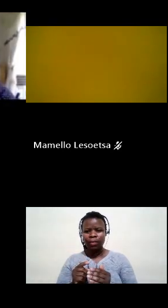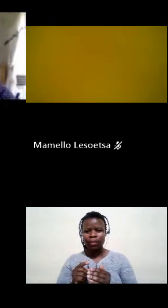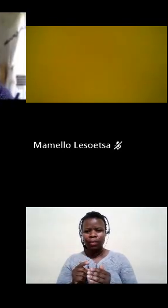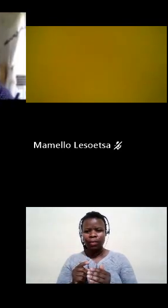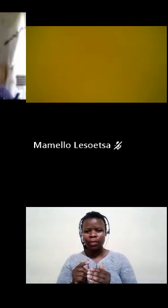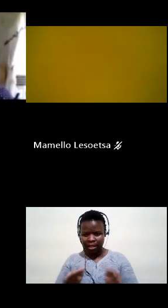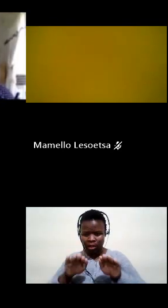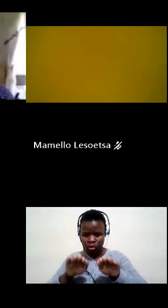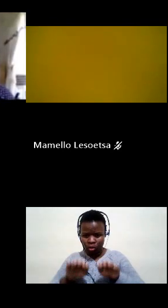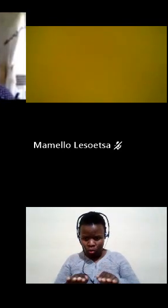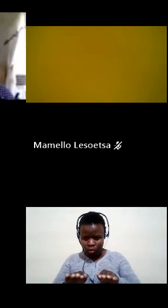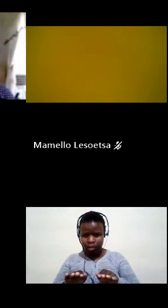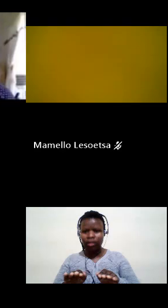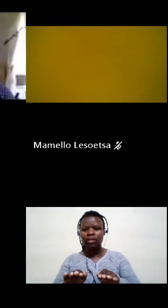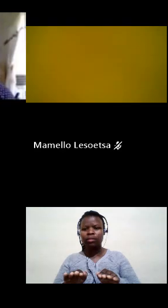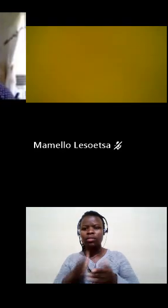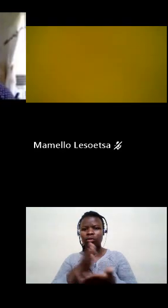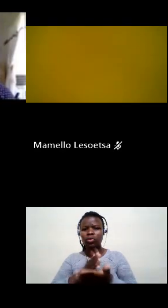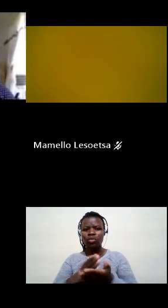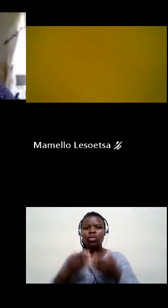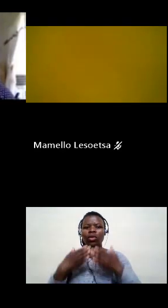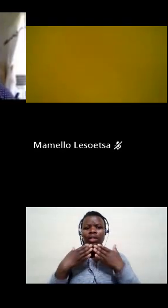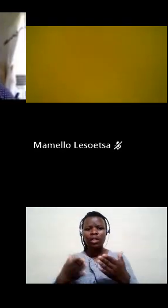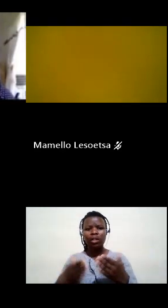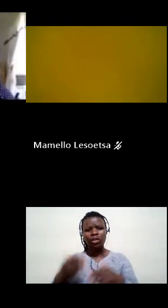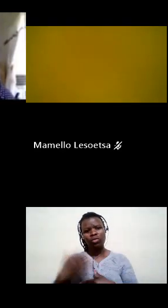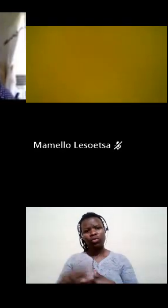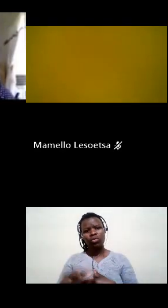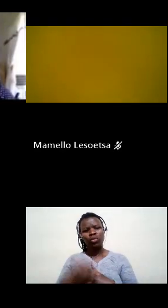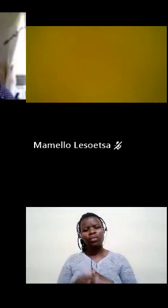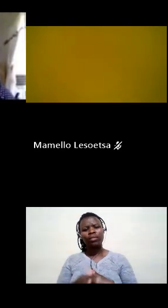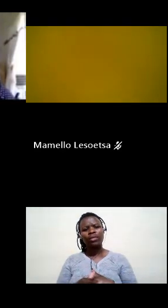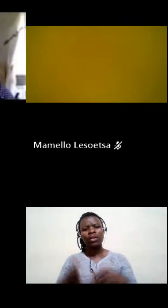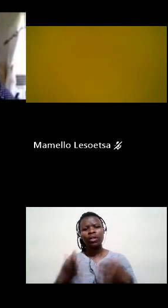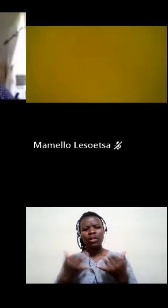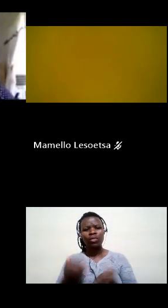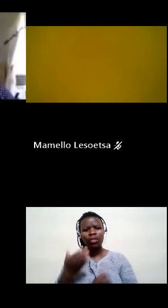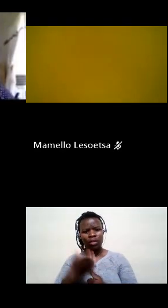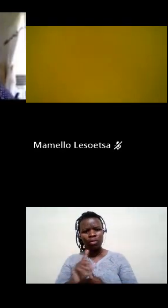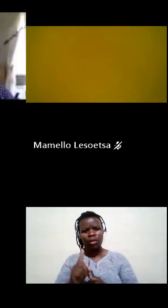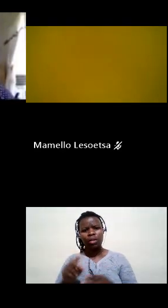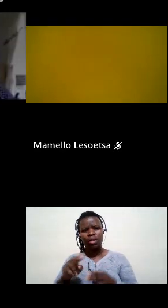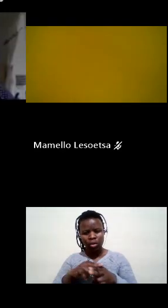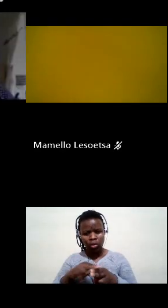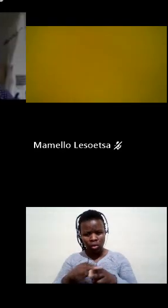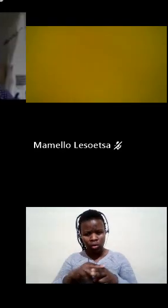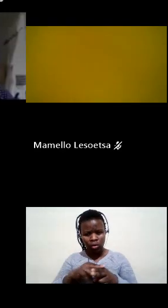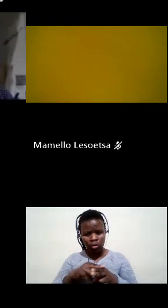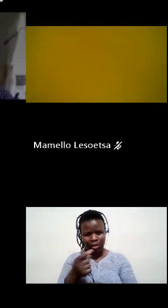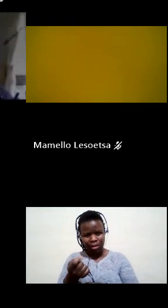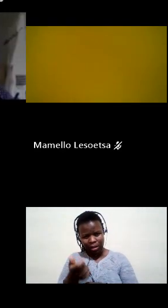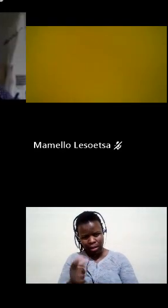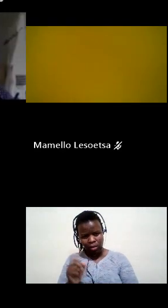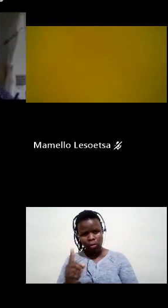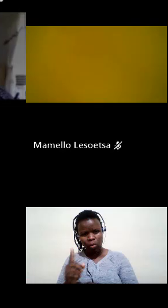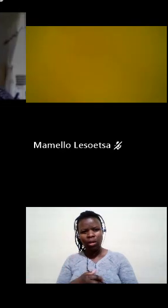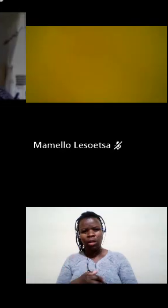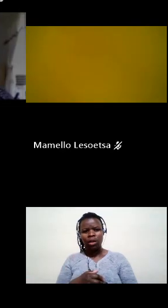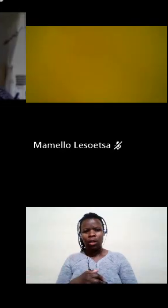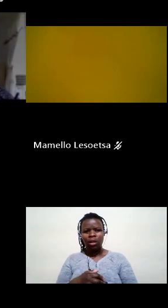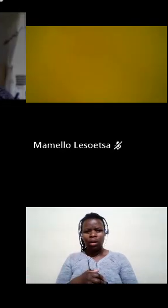That's perfect, thanks for that. Yeah, so that's just what I use, just little things here and there, a step stool for looking into